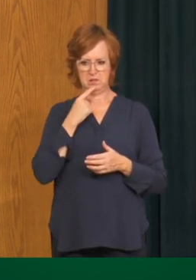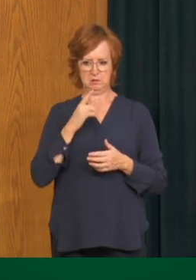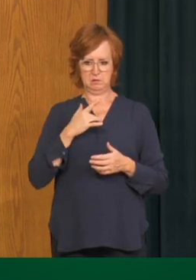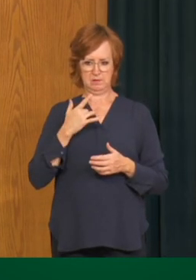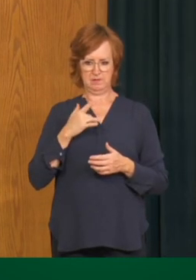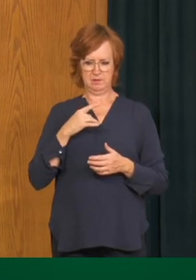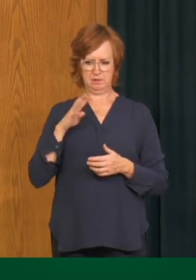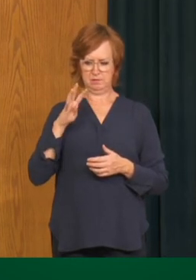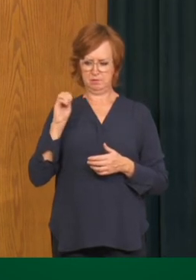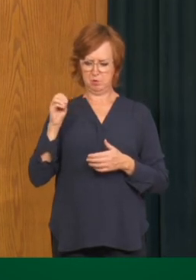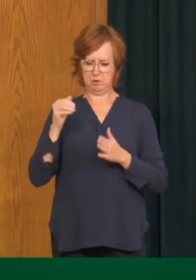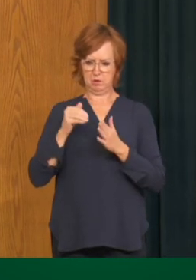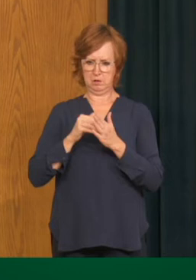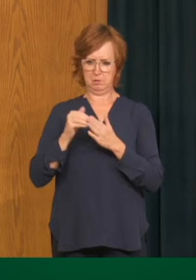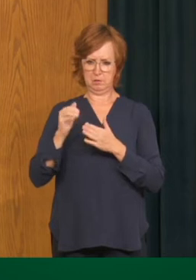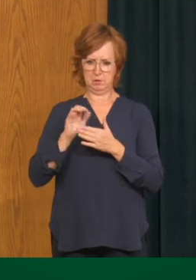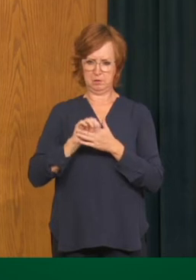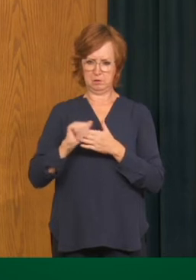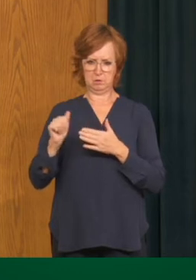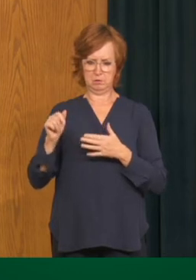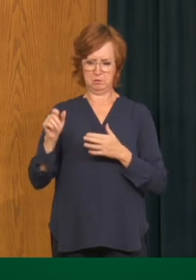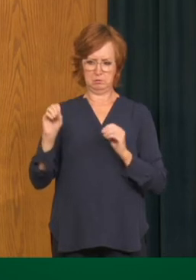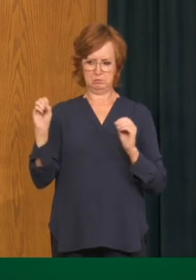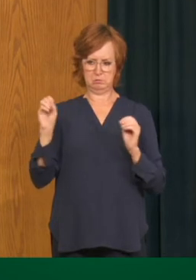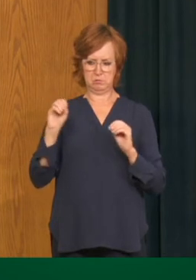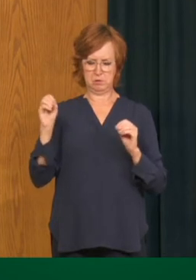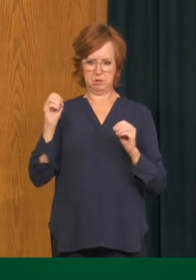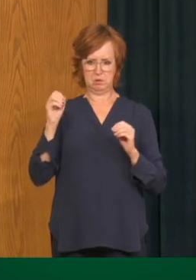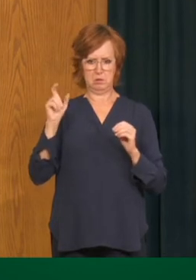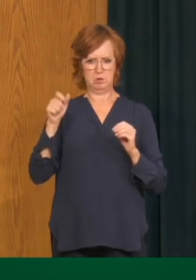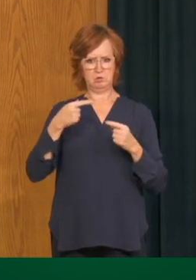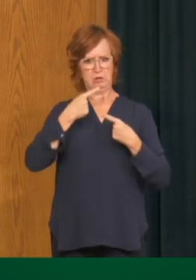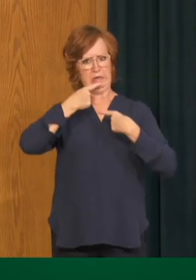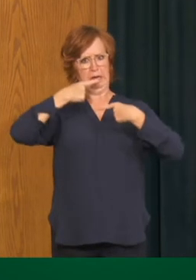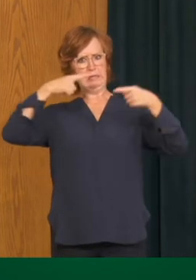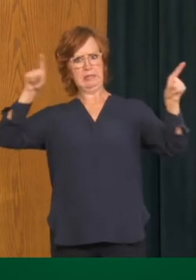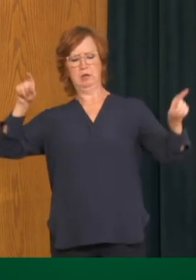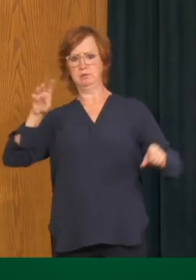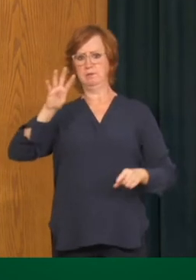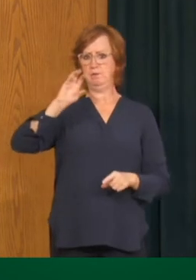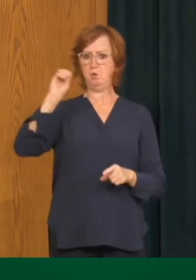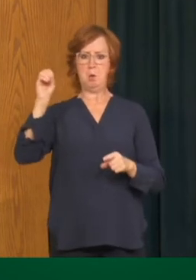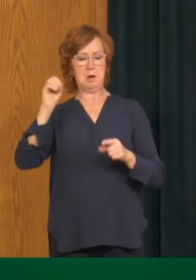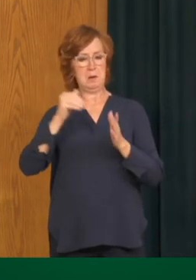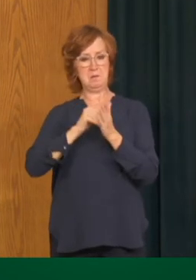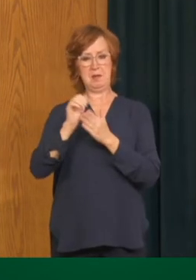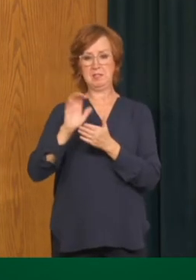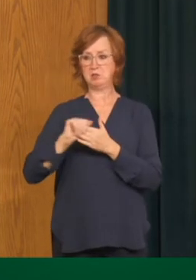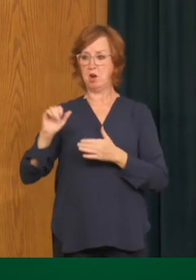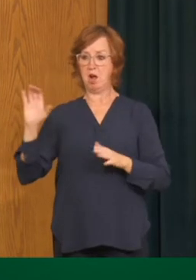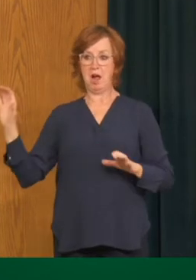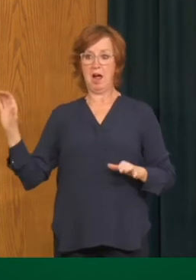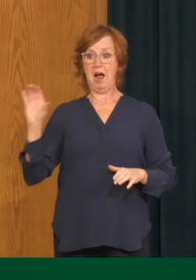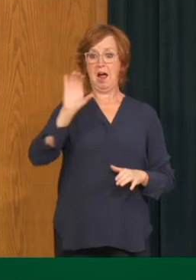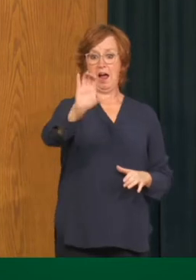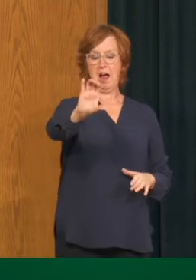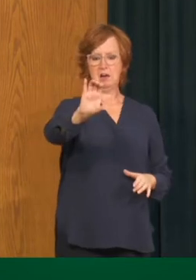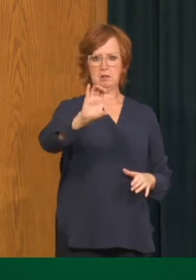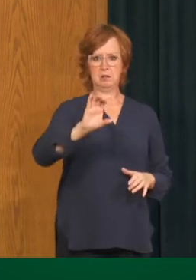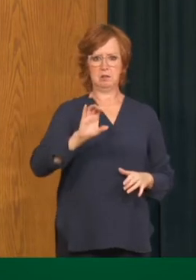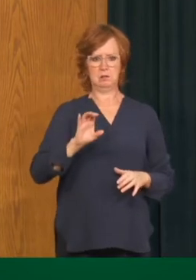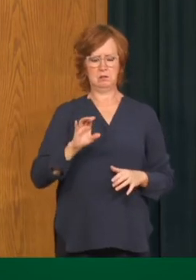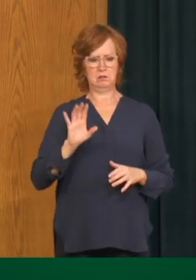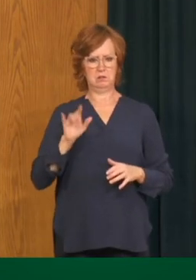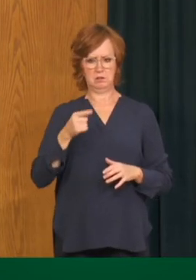of clarification on language. Why are you talking about this $40 million like it's new funding or